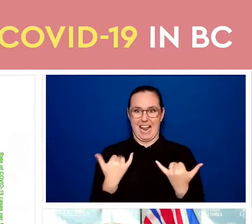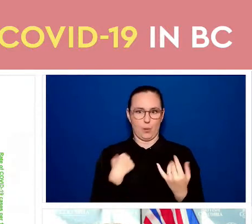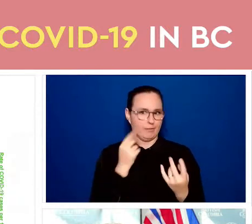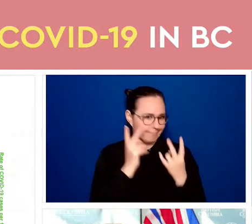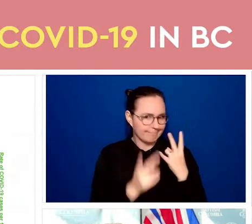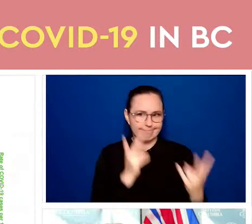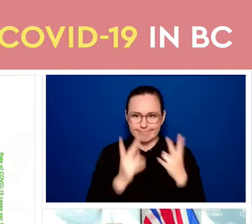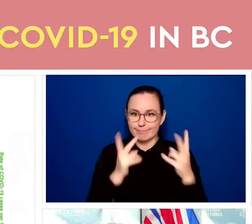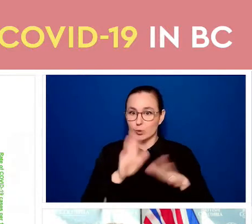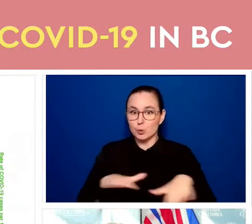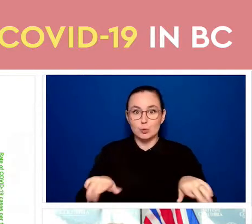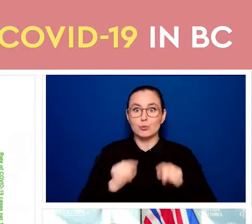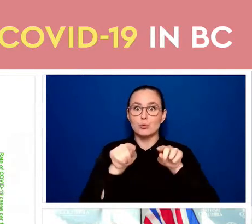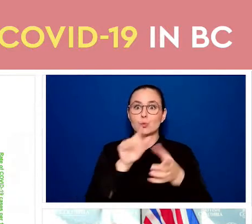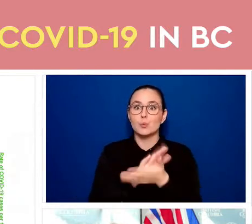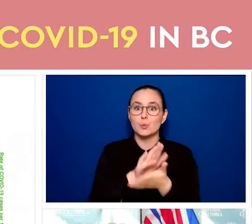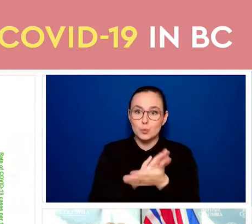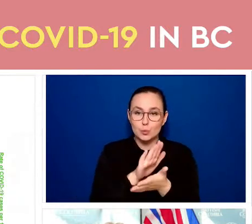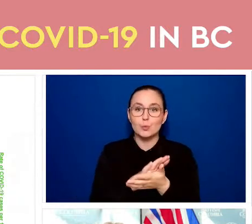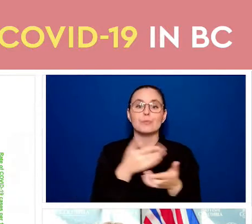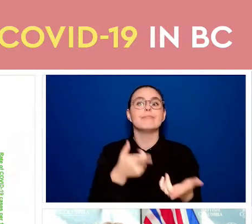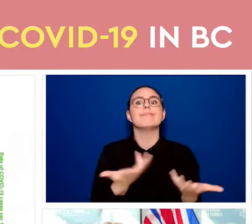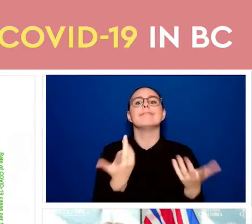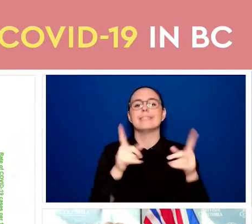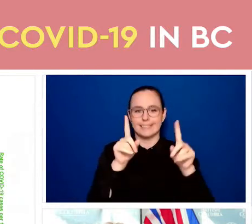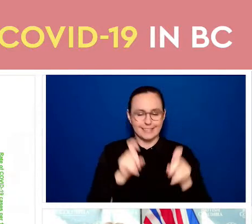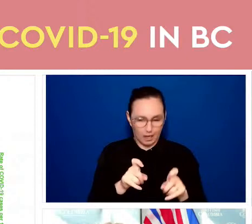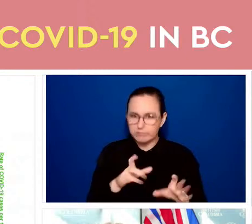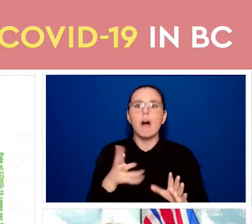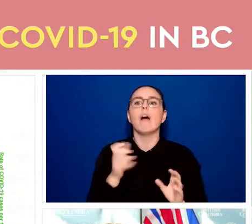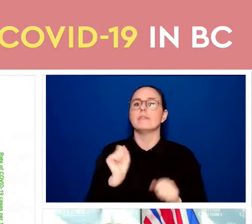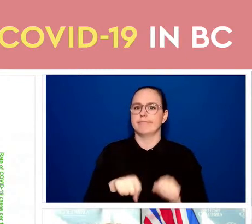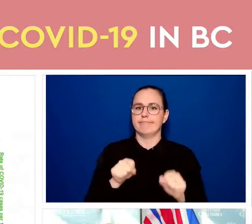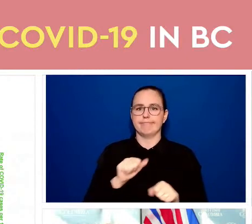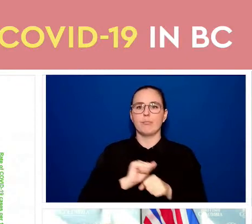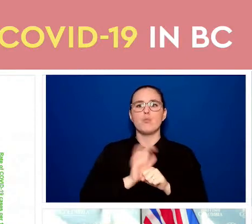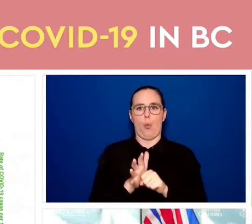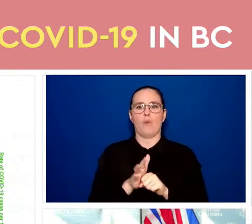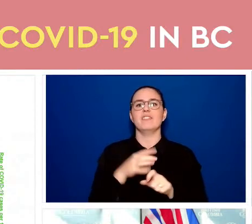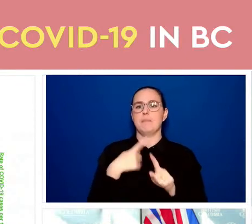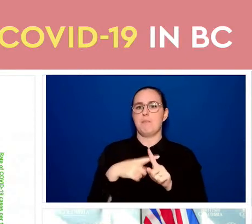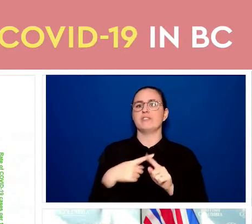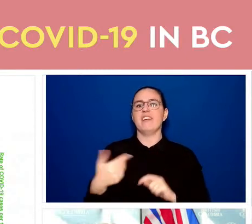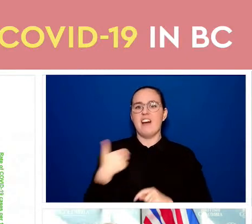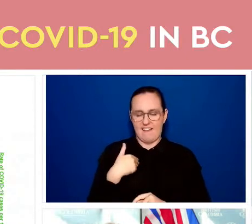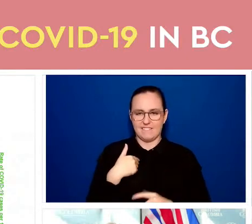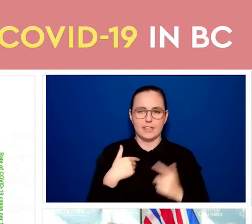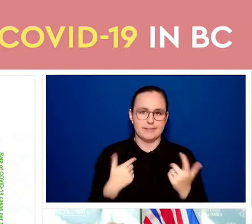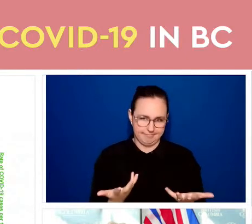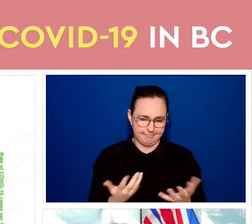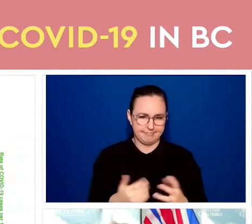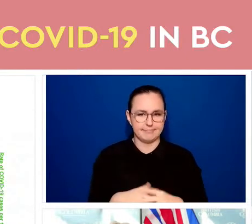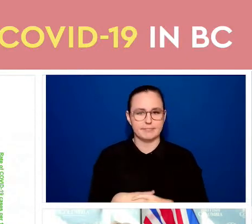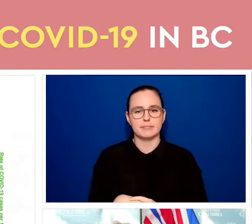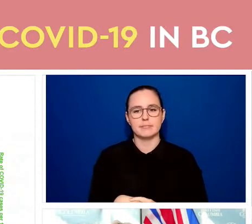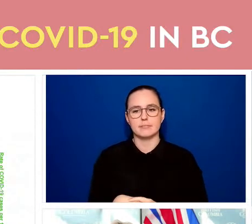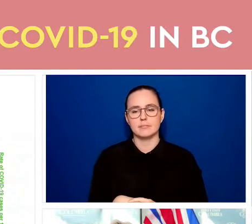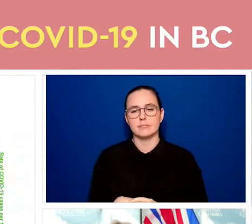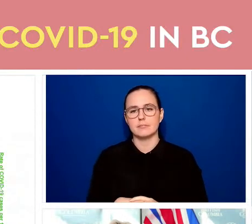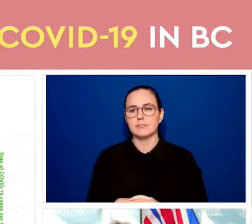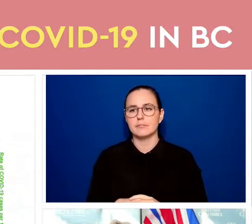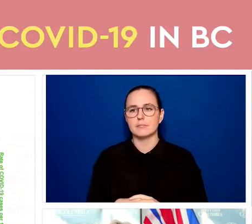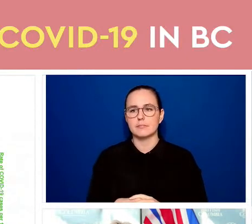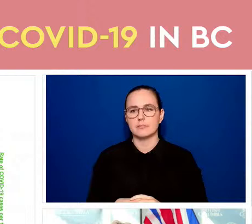well who have been tested positive for COVID. We see that if we look, though, in areas